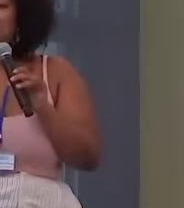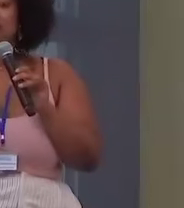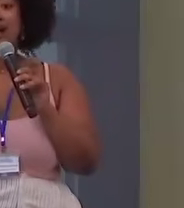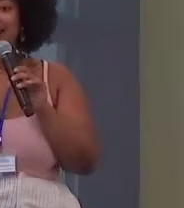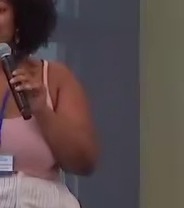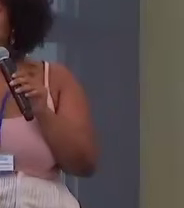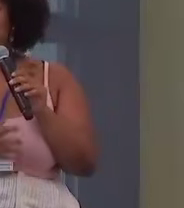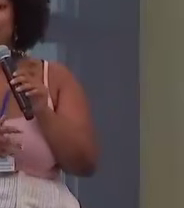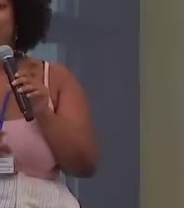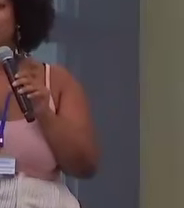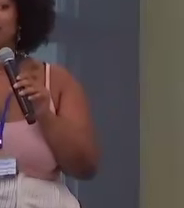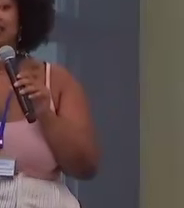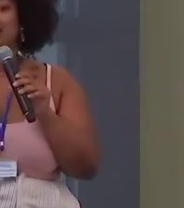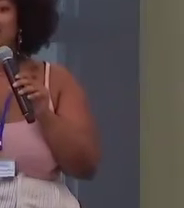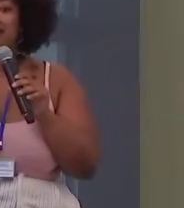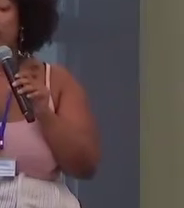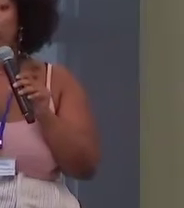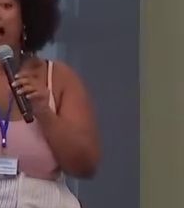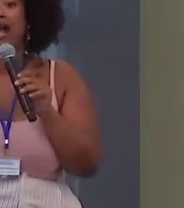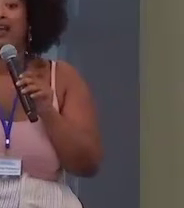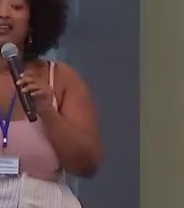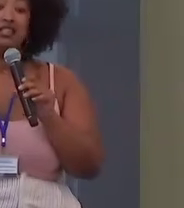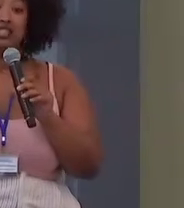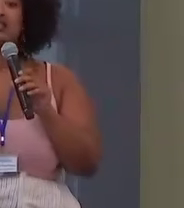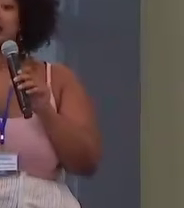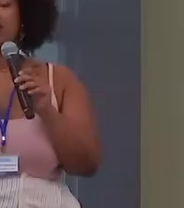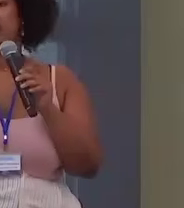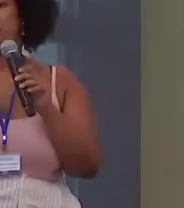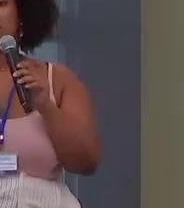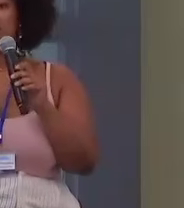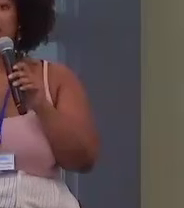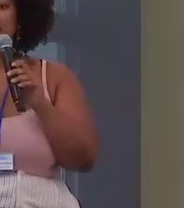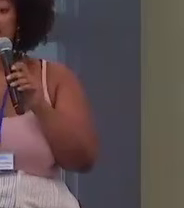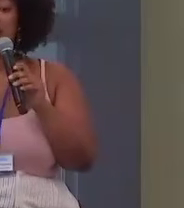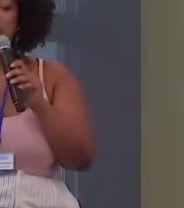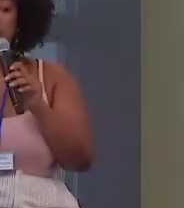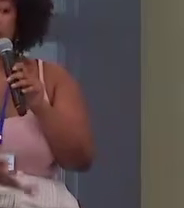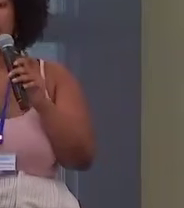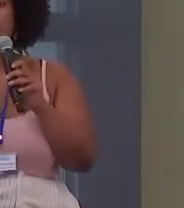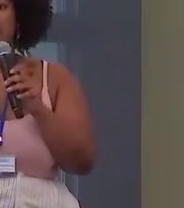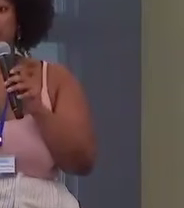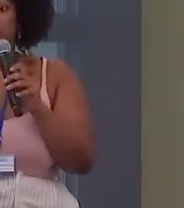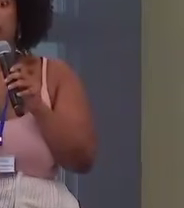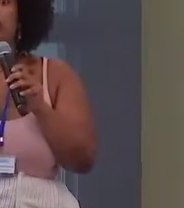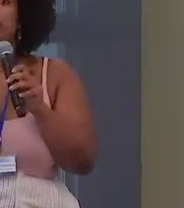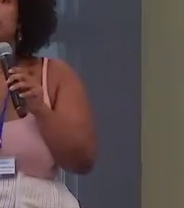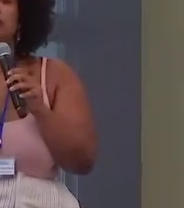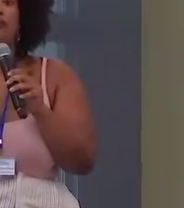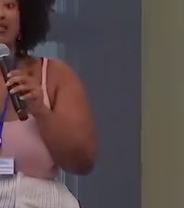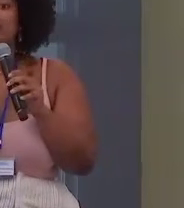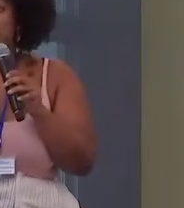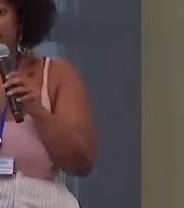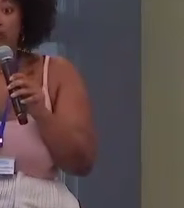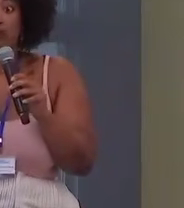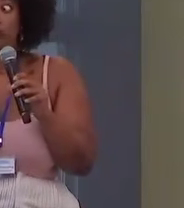putting any emotion behind it. They don't need a whole bunch of details about why. Just these are the accommodations that I need to be employed and to give you